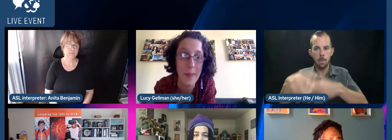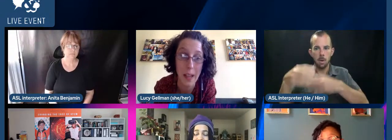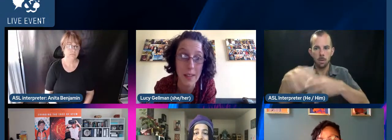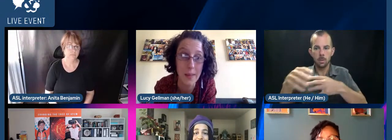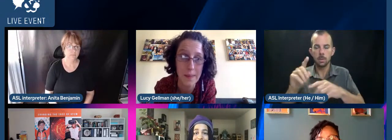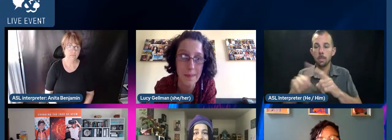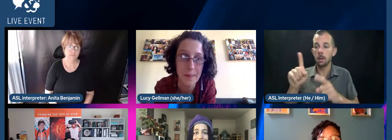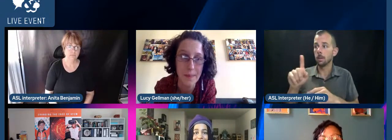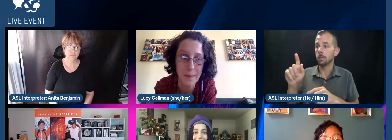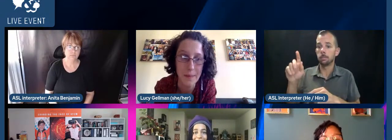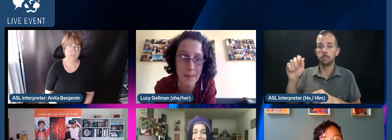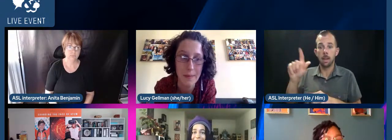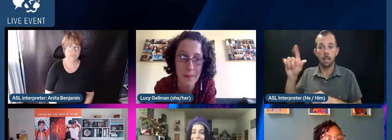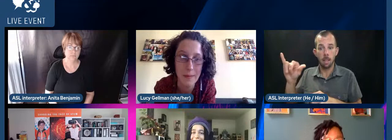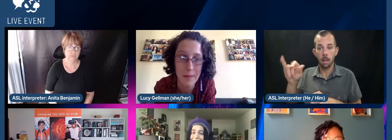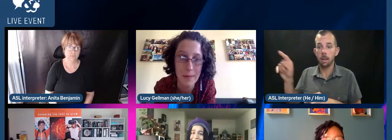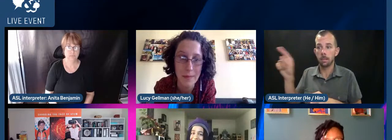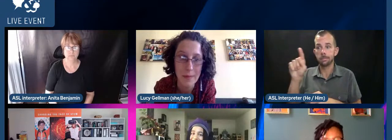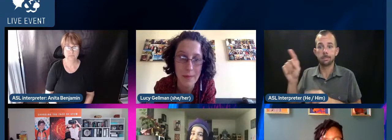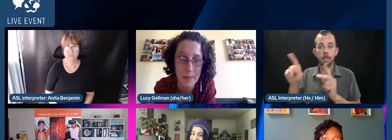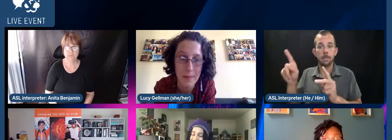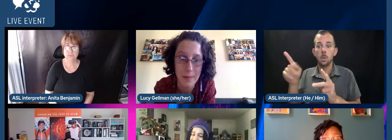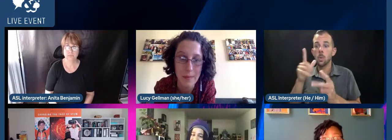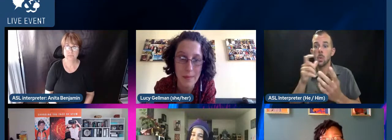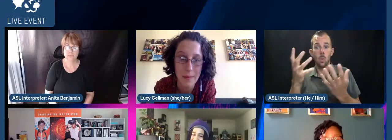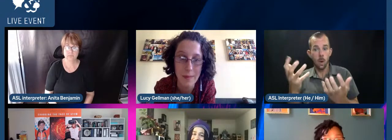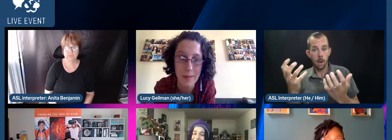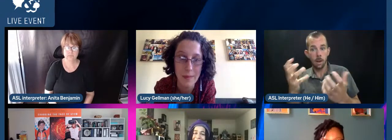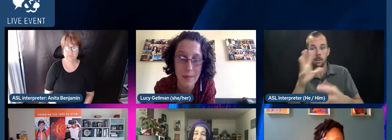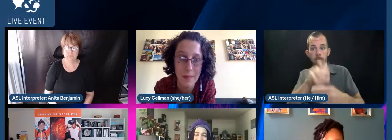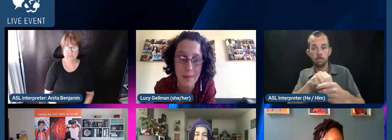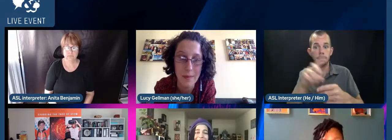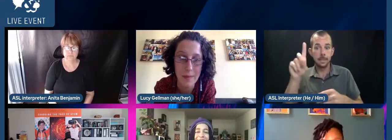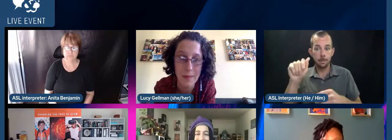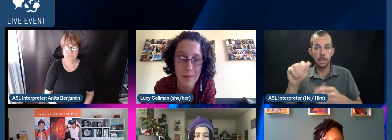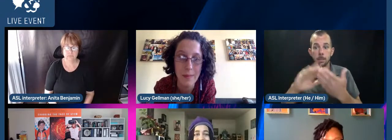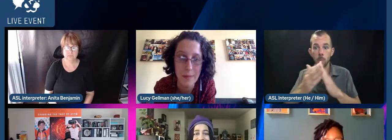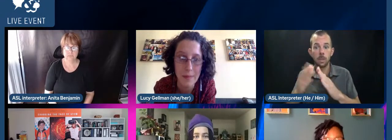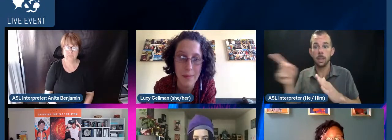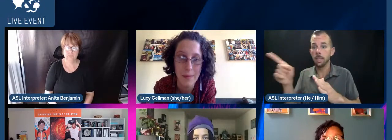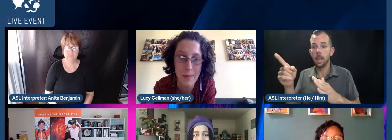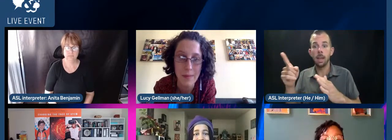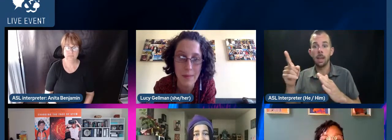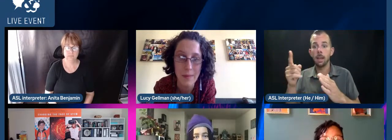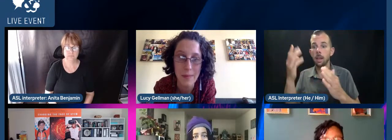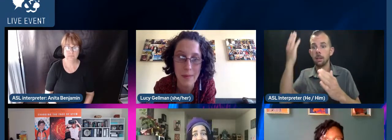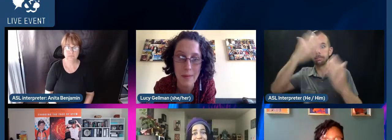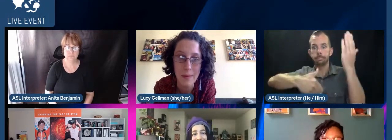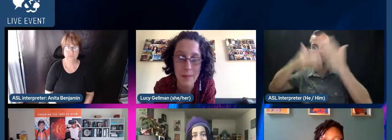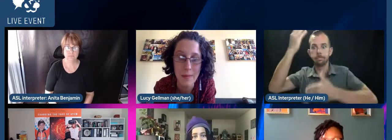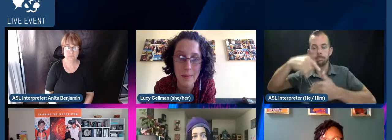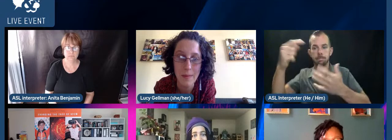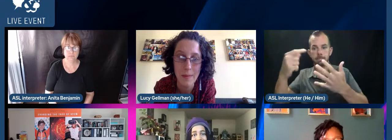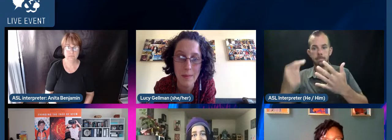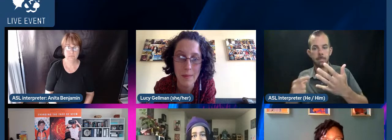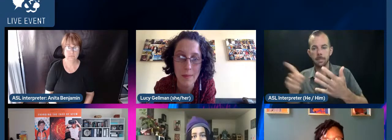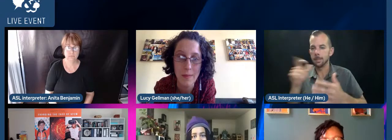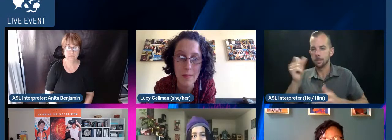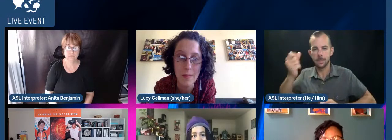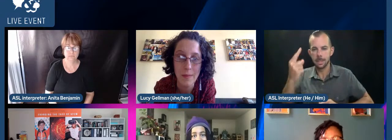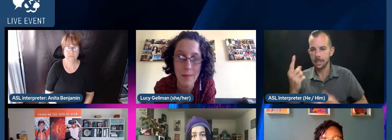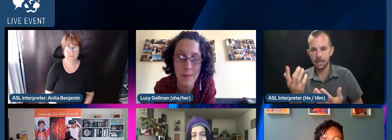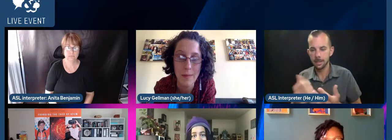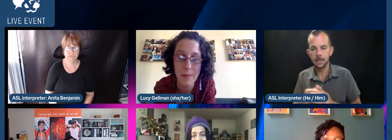understand. Yeah. I think that that is what I also mean when I say that I don't think that we're one coherent community, and like, there's such a long way for us